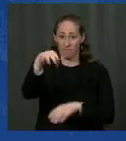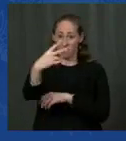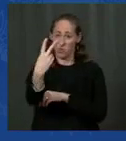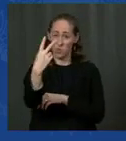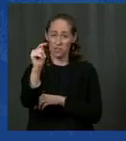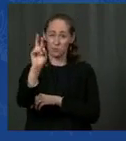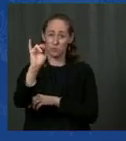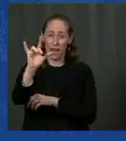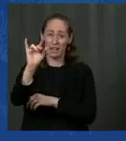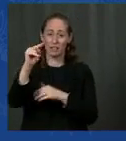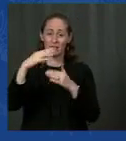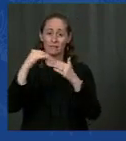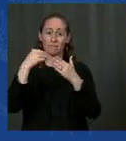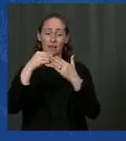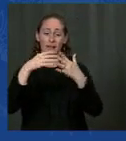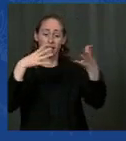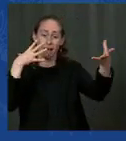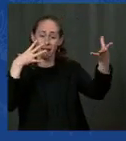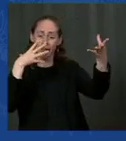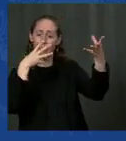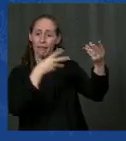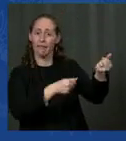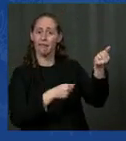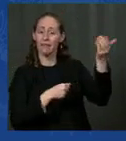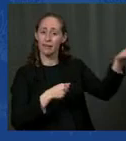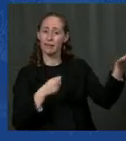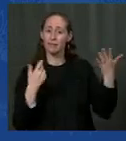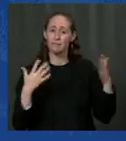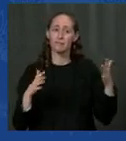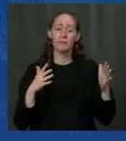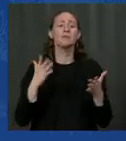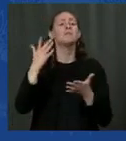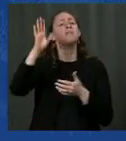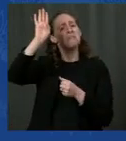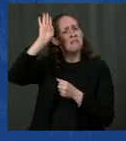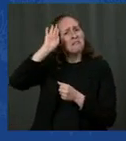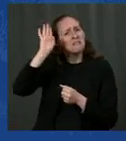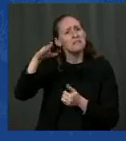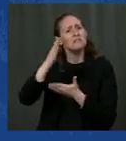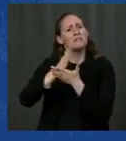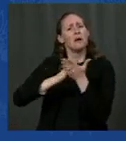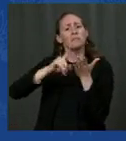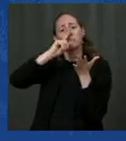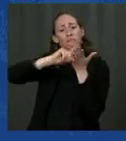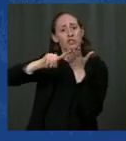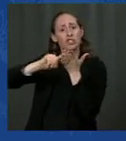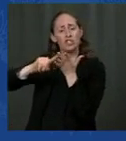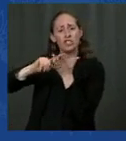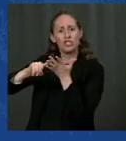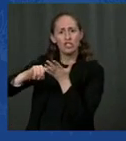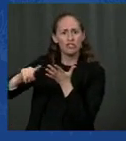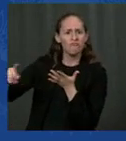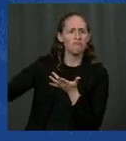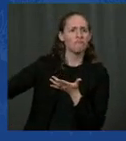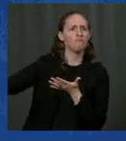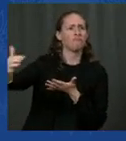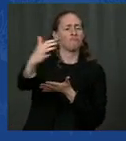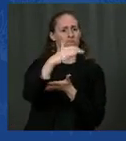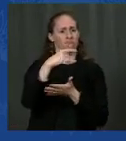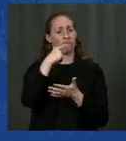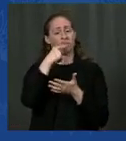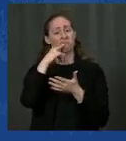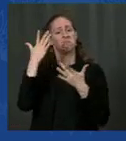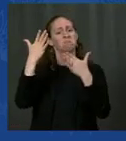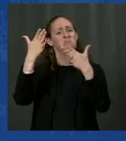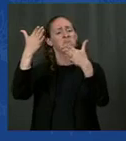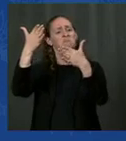Brown University estimated would be over $300 million a day for 20 years in